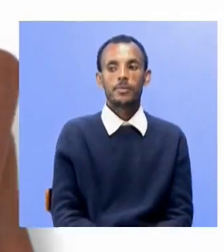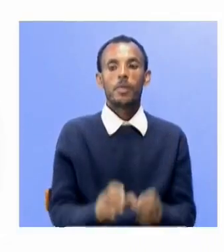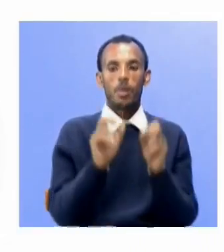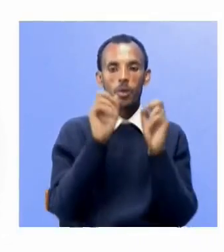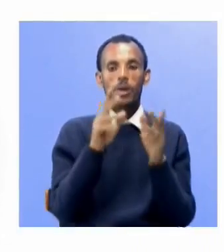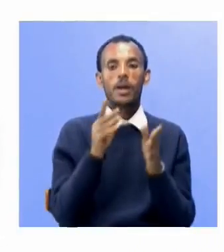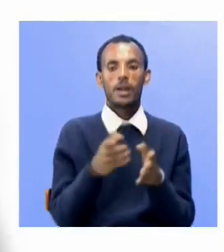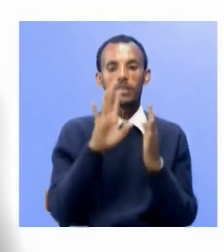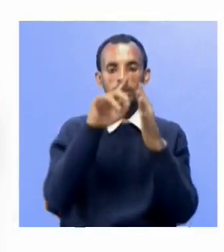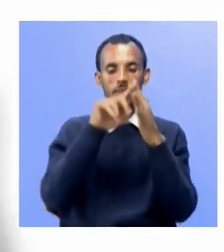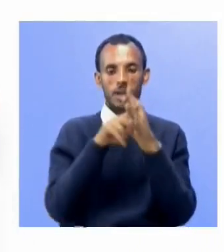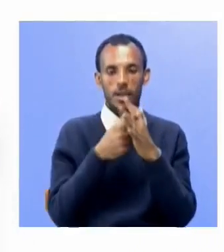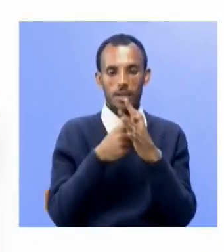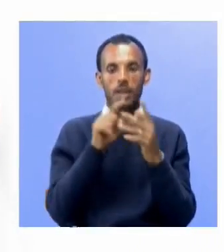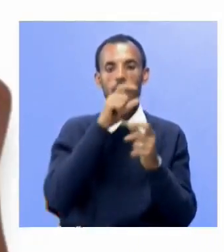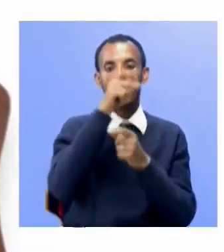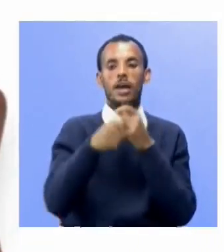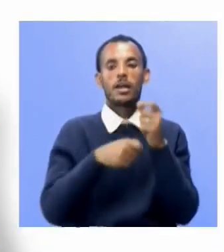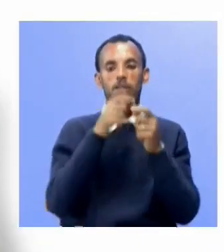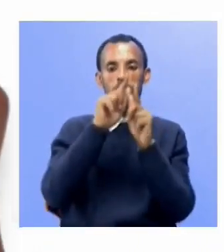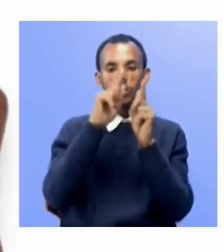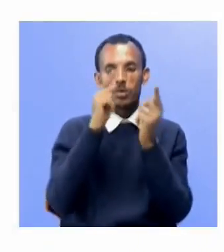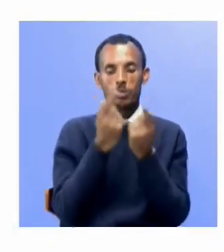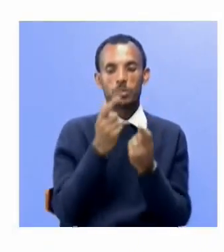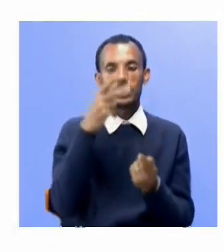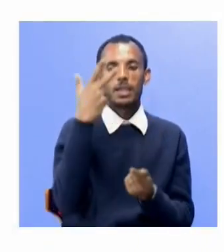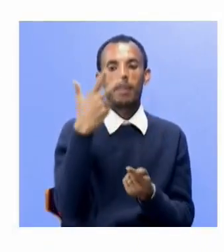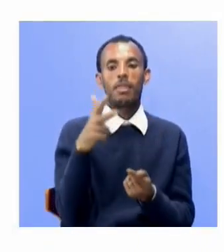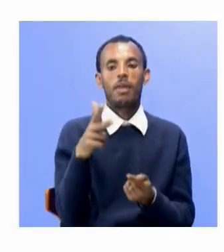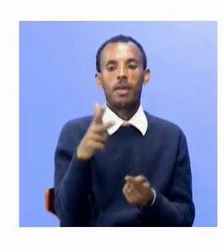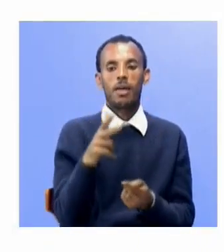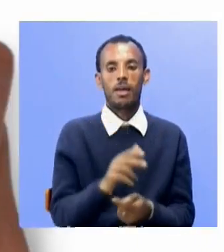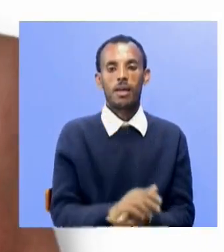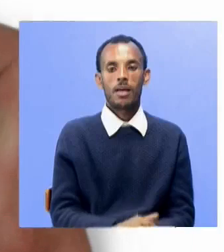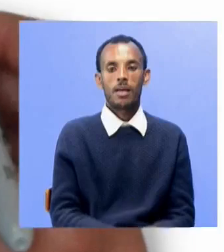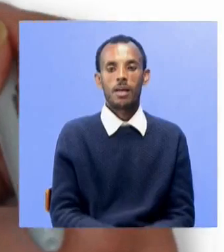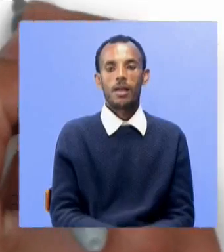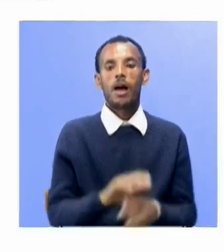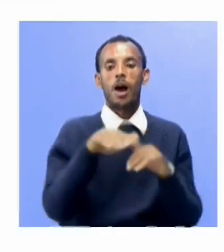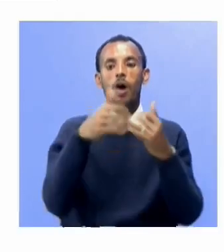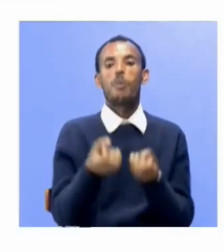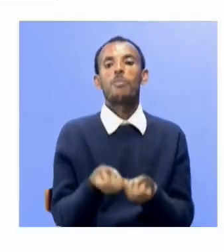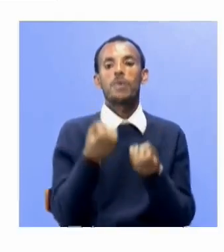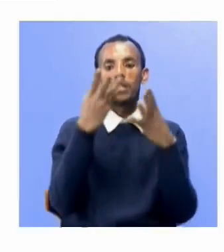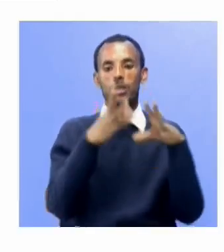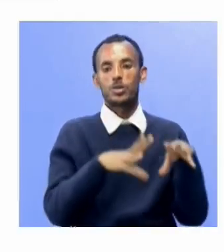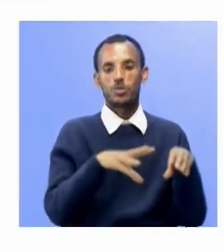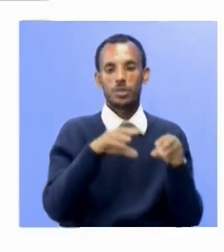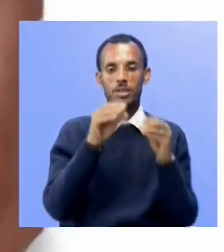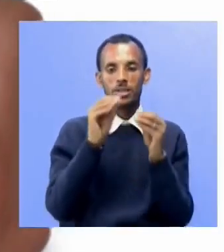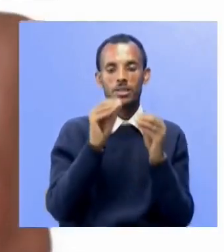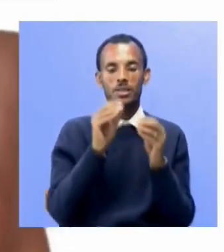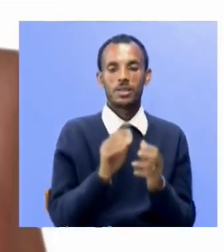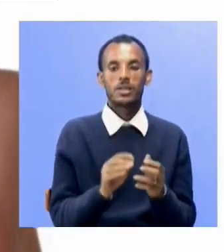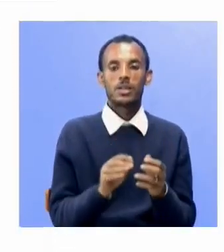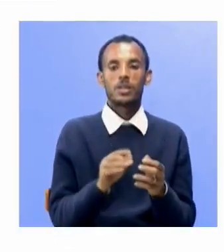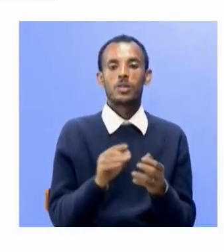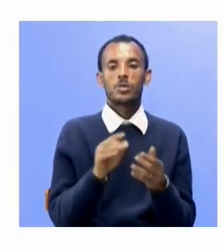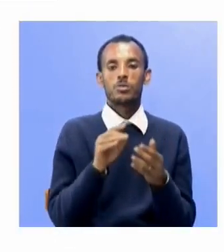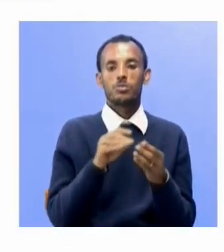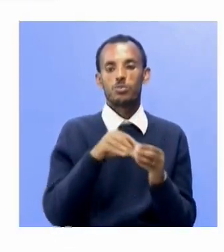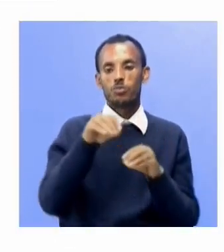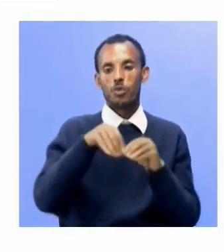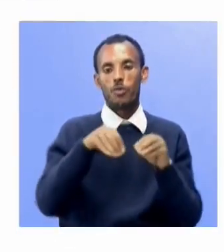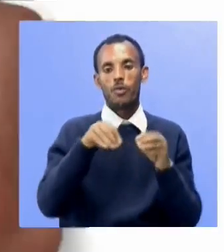Okay, let's start from age group 13. Age group 13. How many students are there in age group 13? You move on the